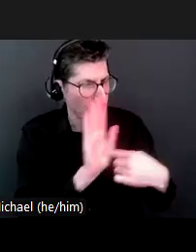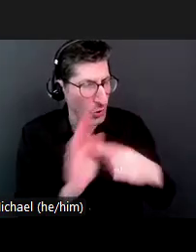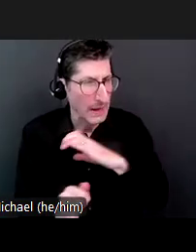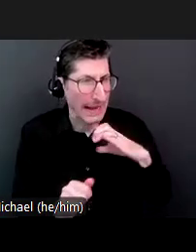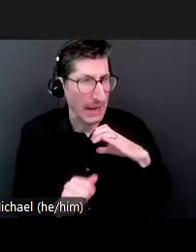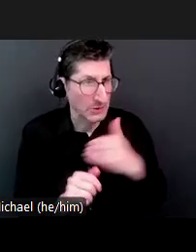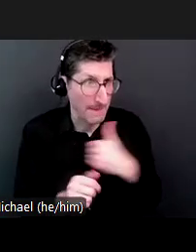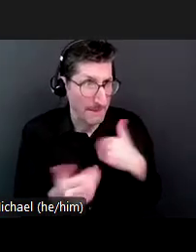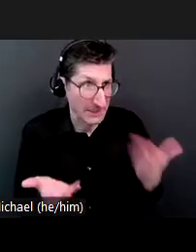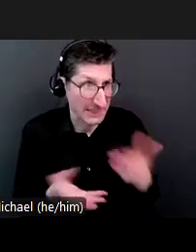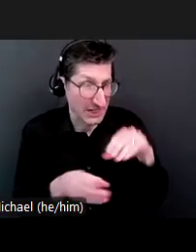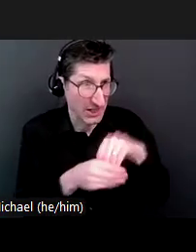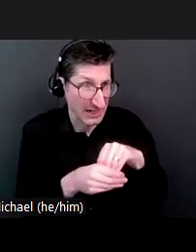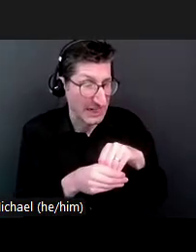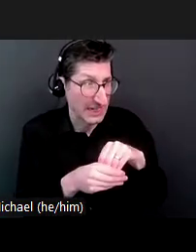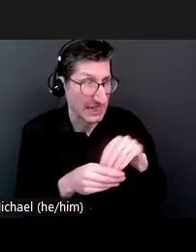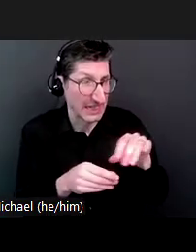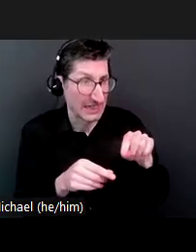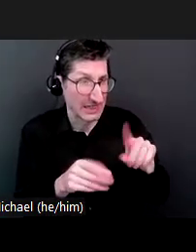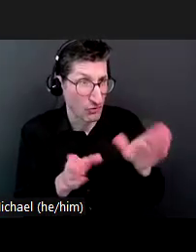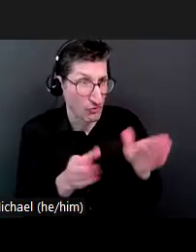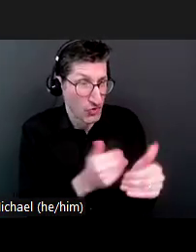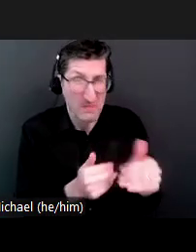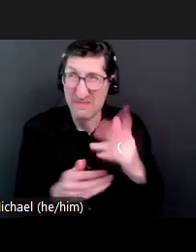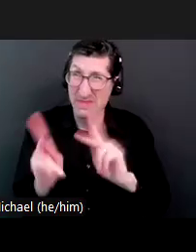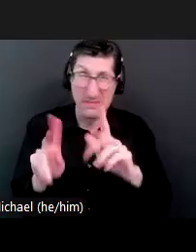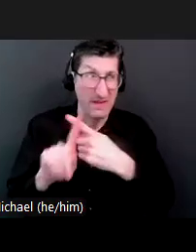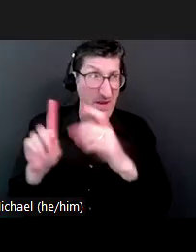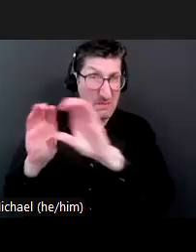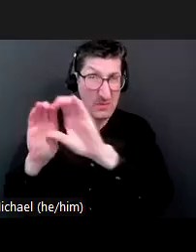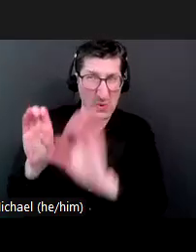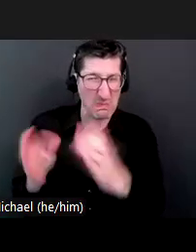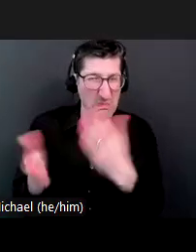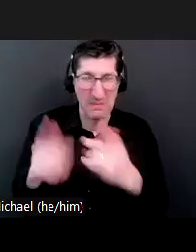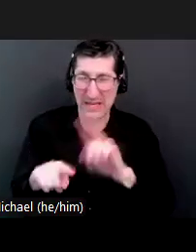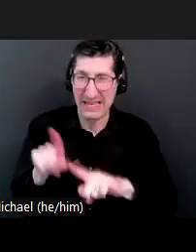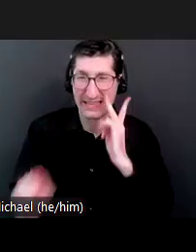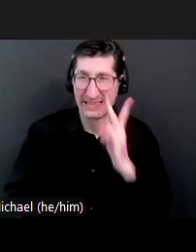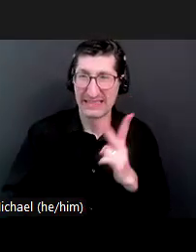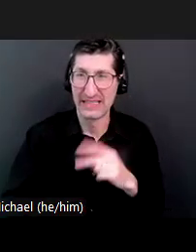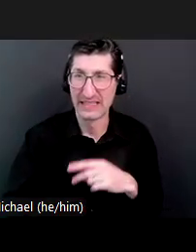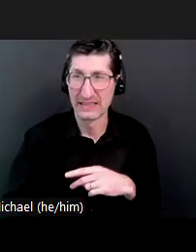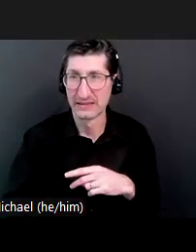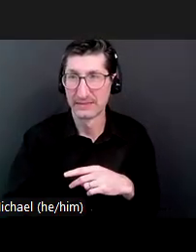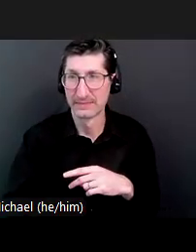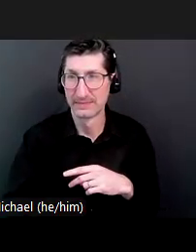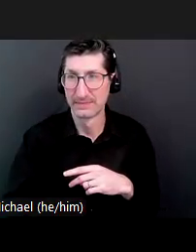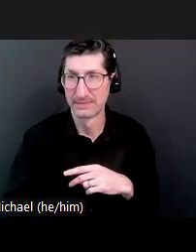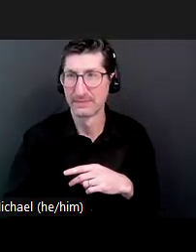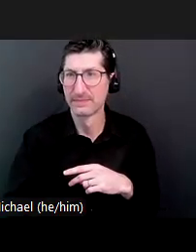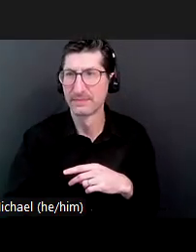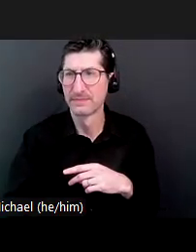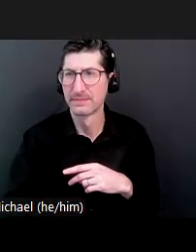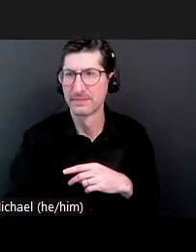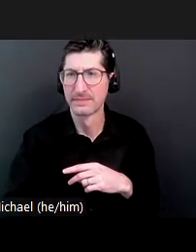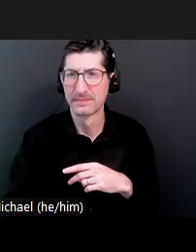are in person. I'm not sure that folks online will be able to see it. See, this is the picture where it looks good, and the